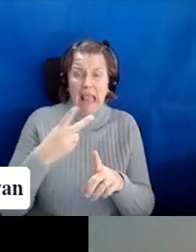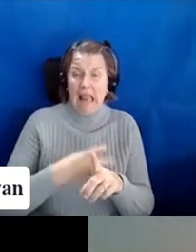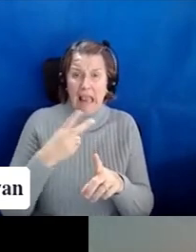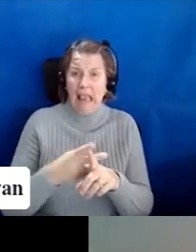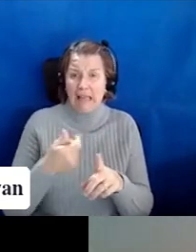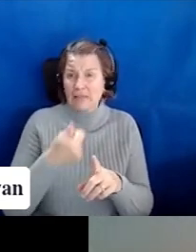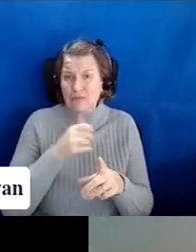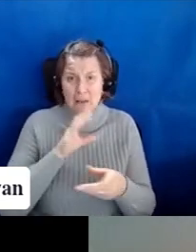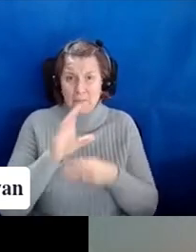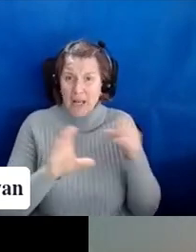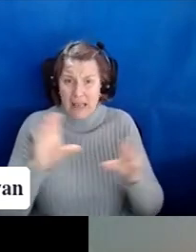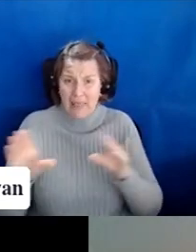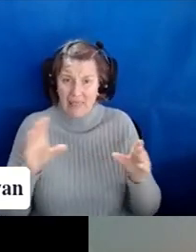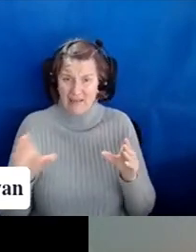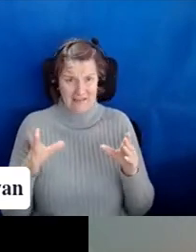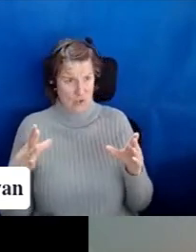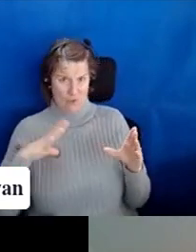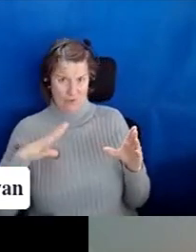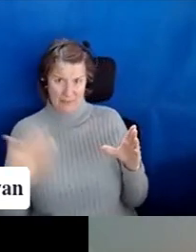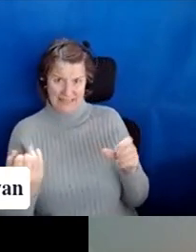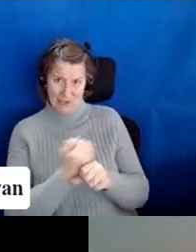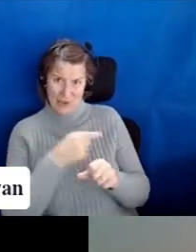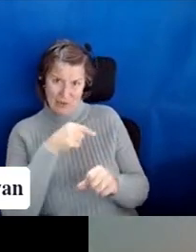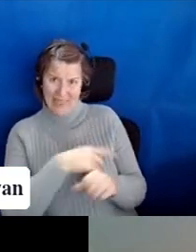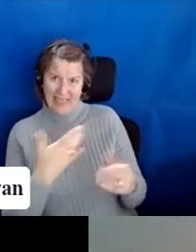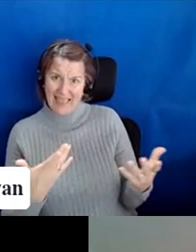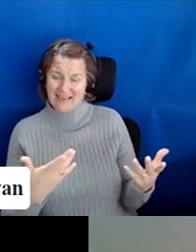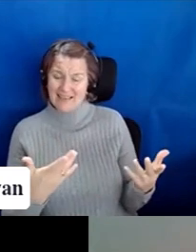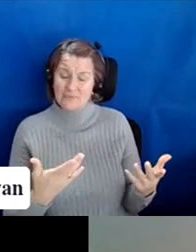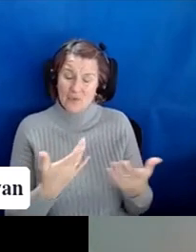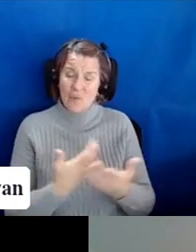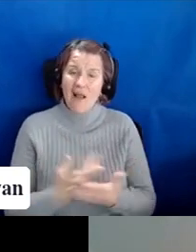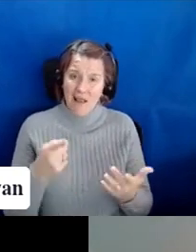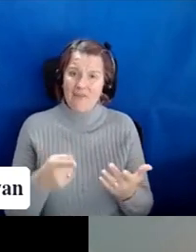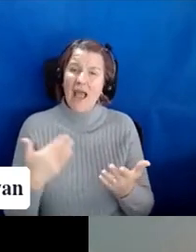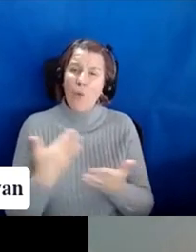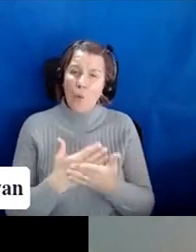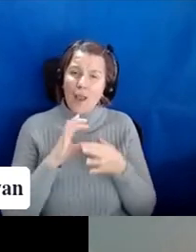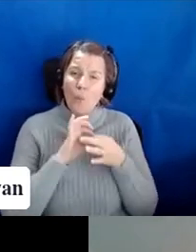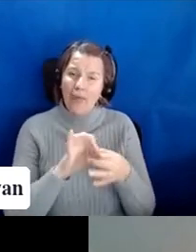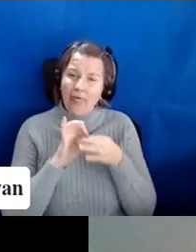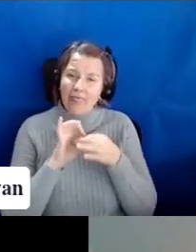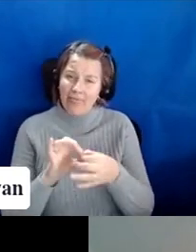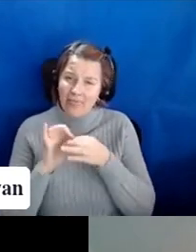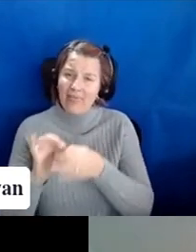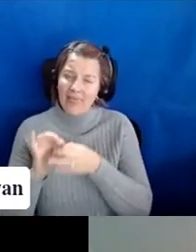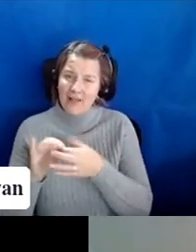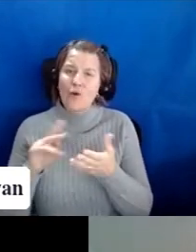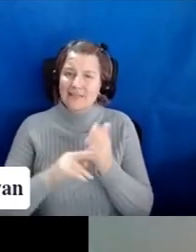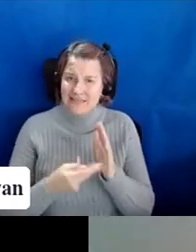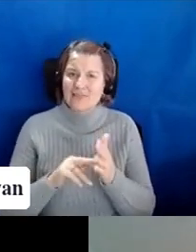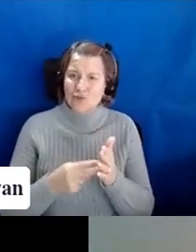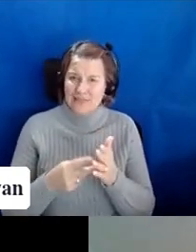unnecessarily, but also that lack of cohesion. So I do think it's, a lot of it's about working with organisations similar